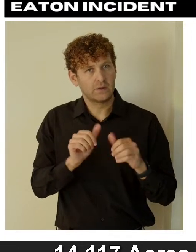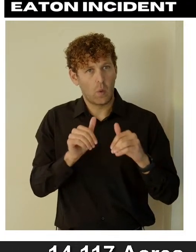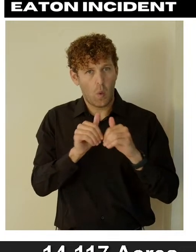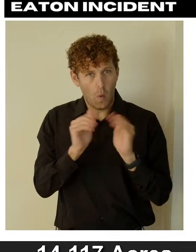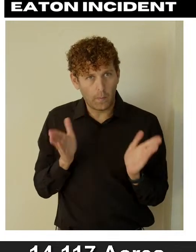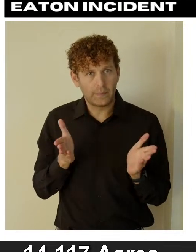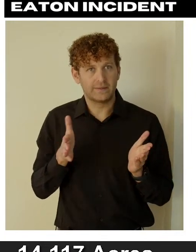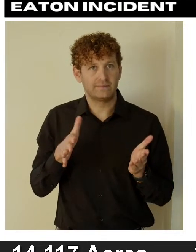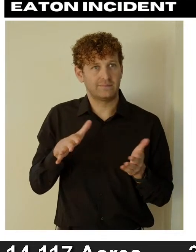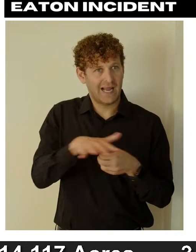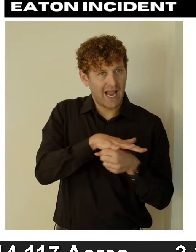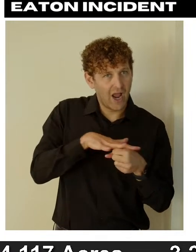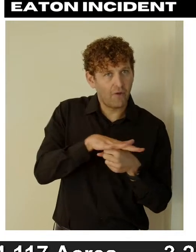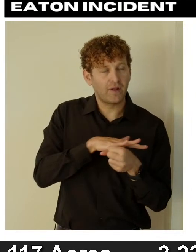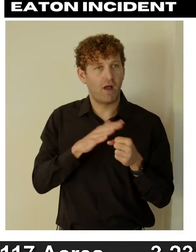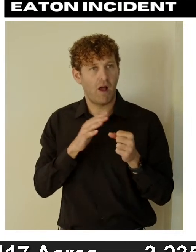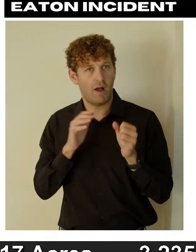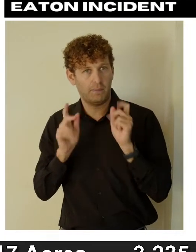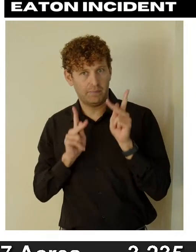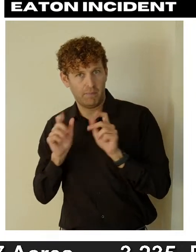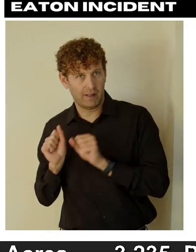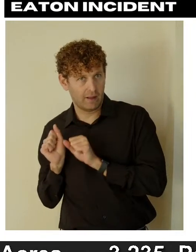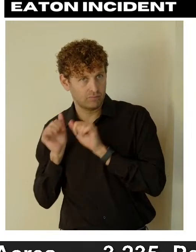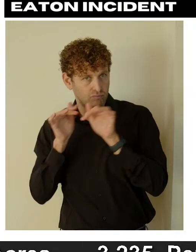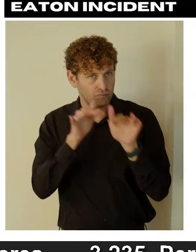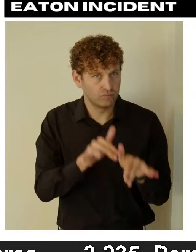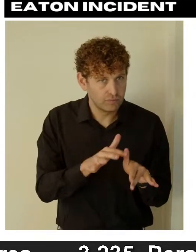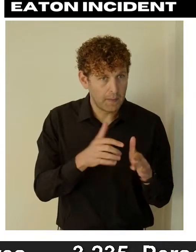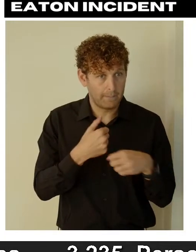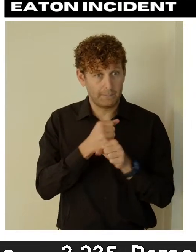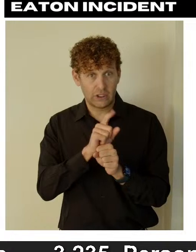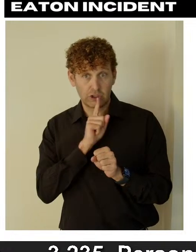repopulated first, so we can make the roadway safe. We can